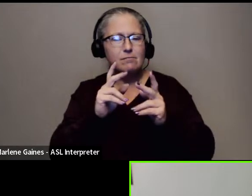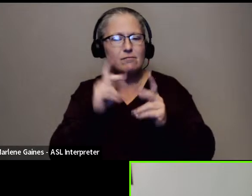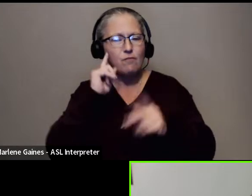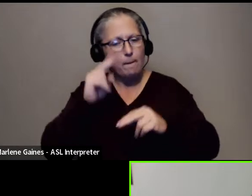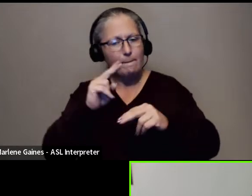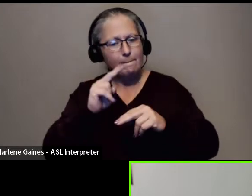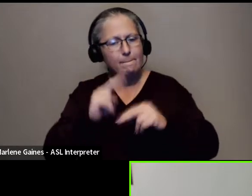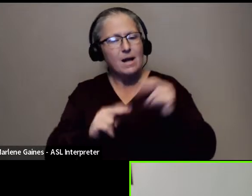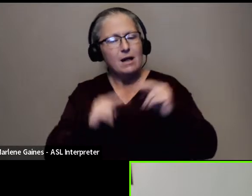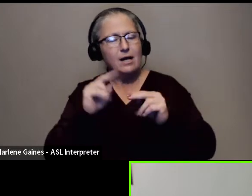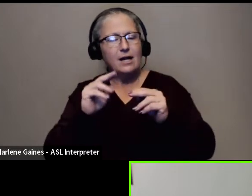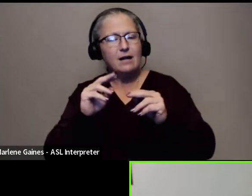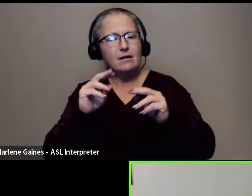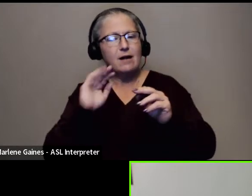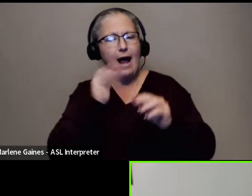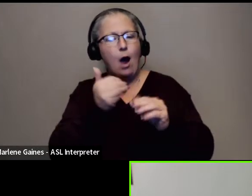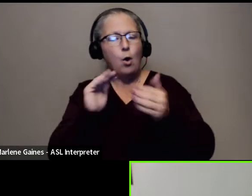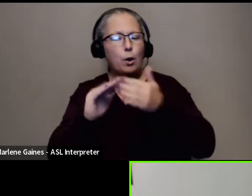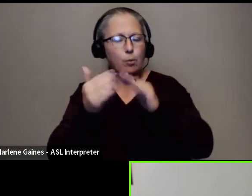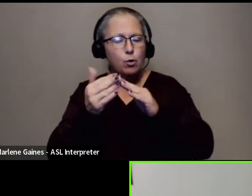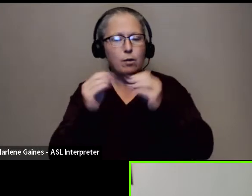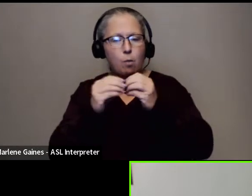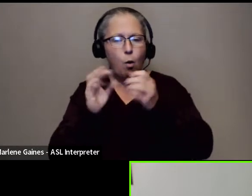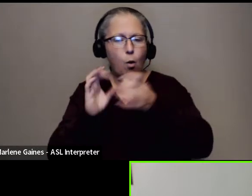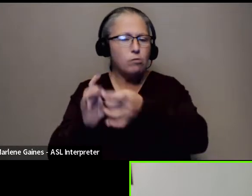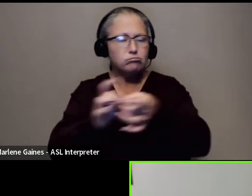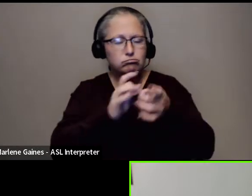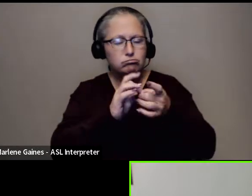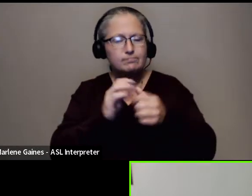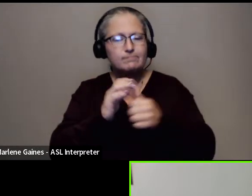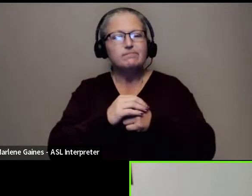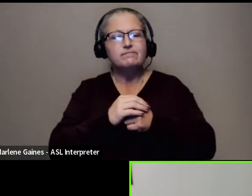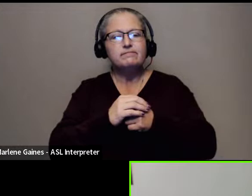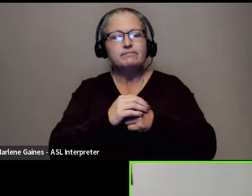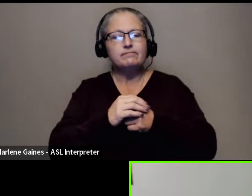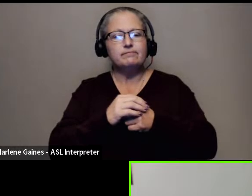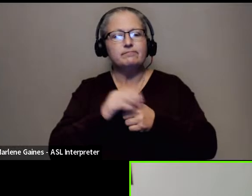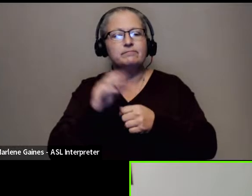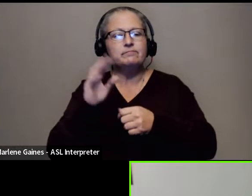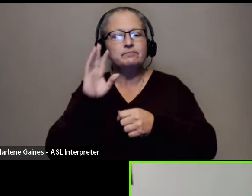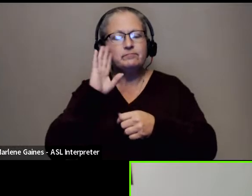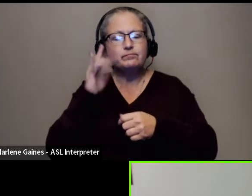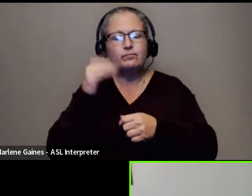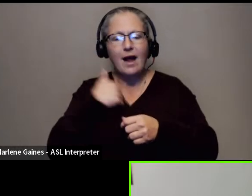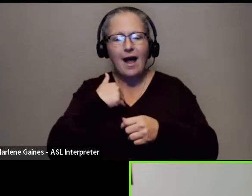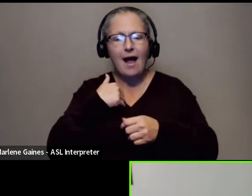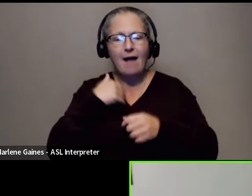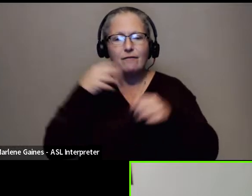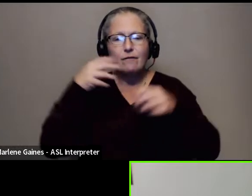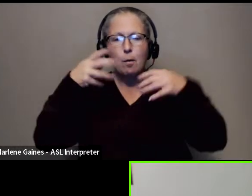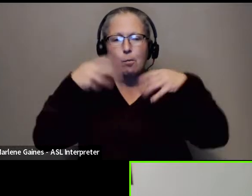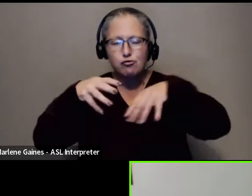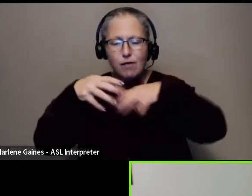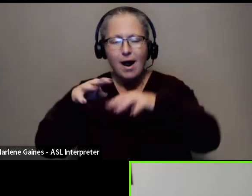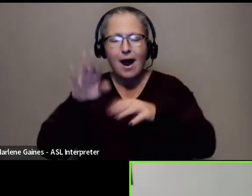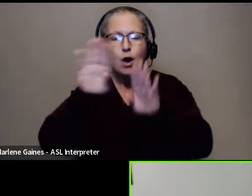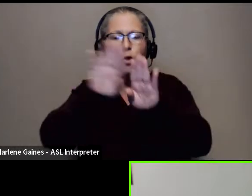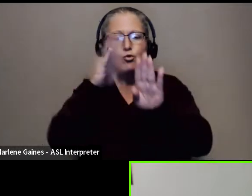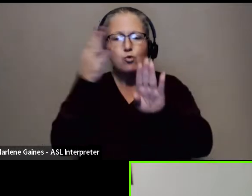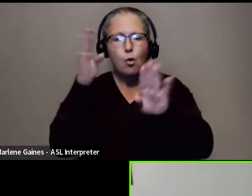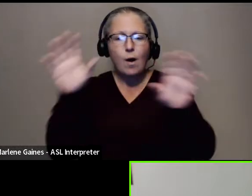building that sense of community. And we're going to have a parade, door